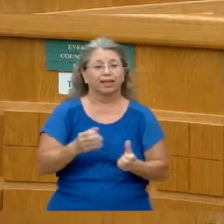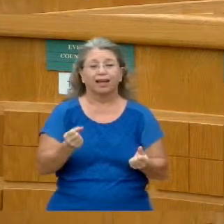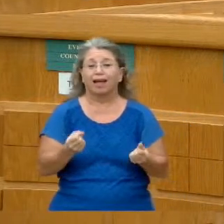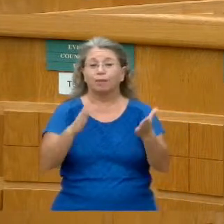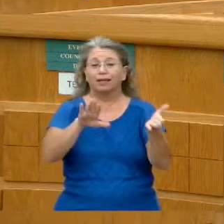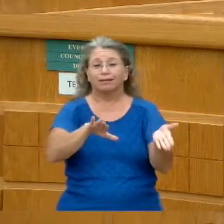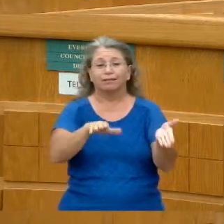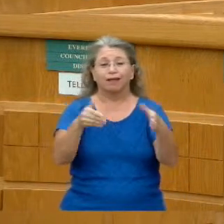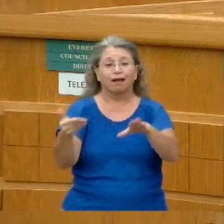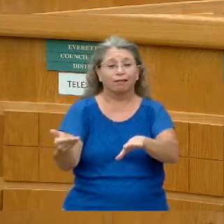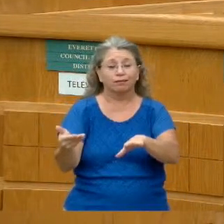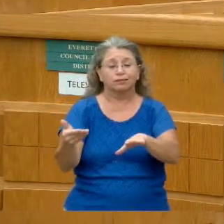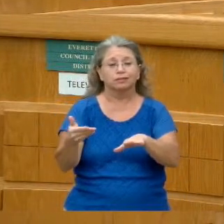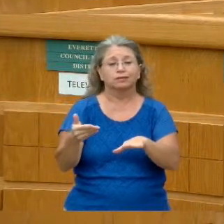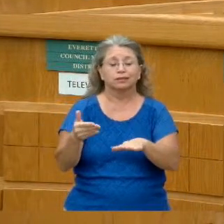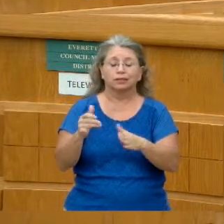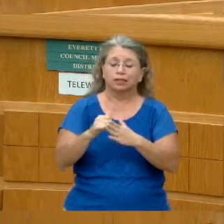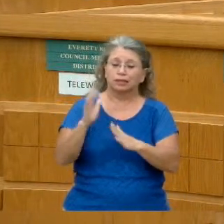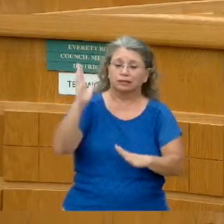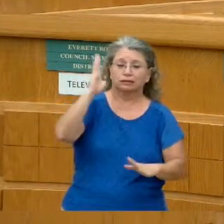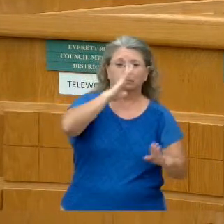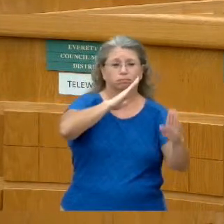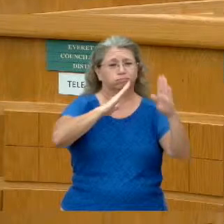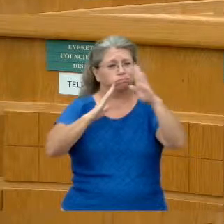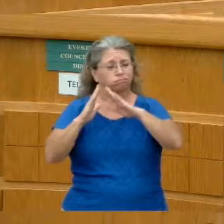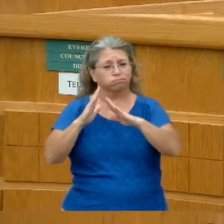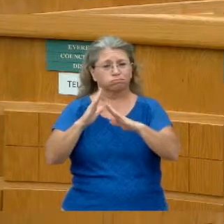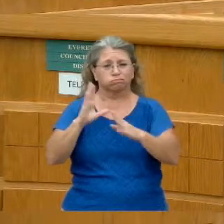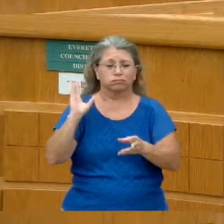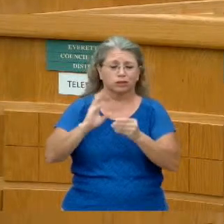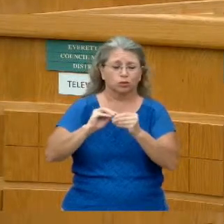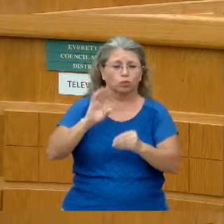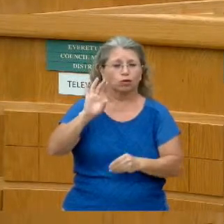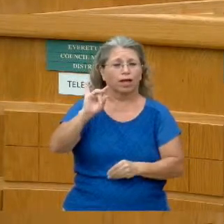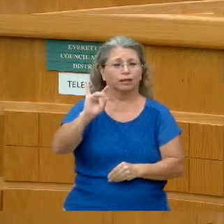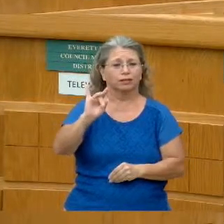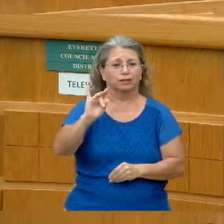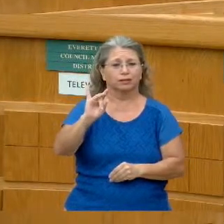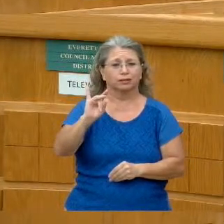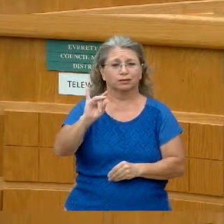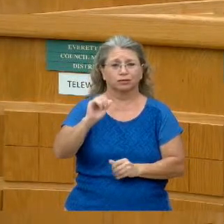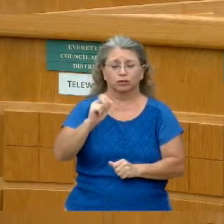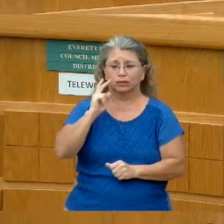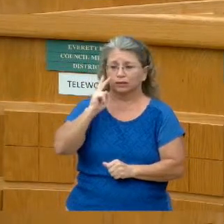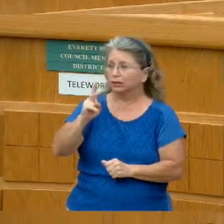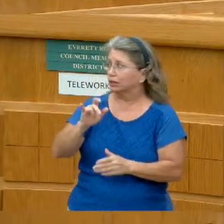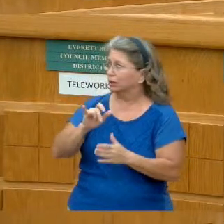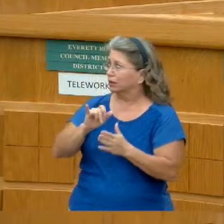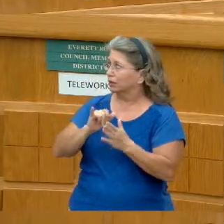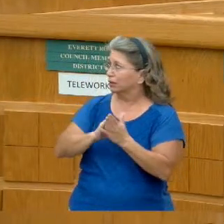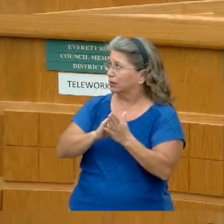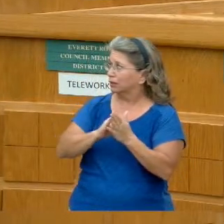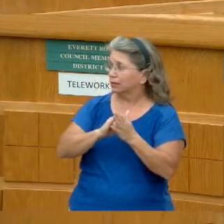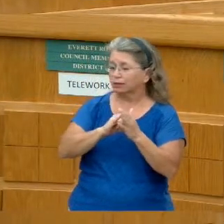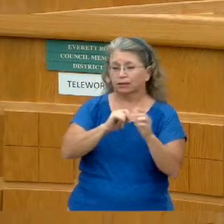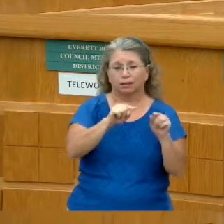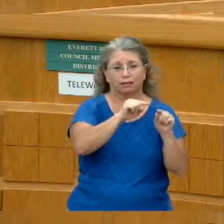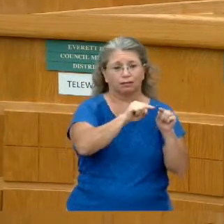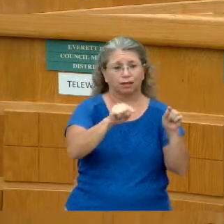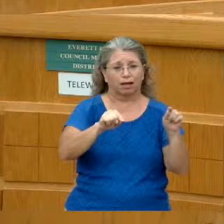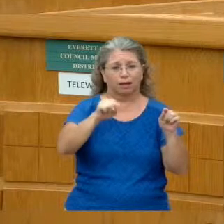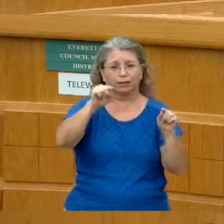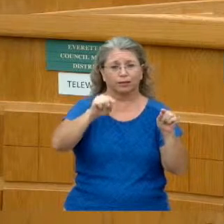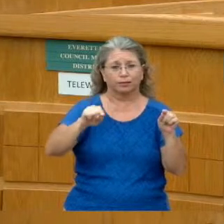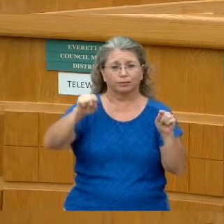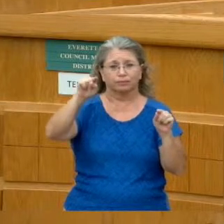is worrisome, 18 in total today. You can see this line graph kind of shows a